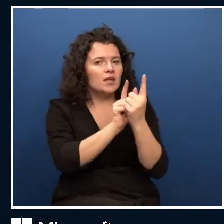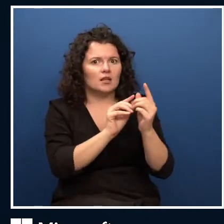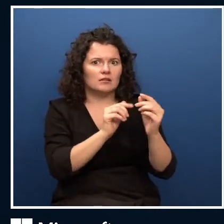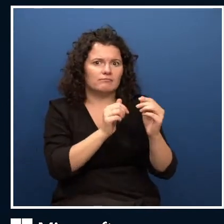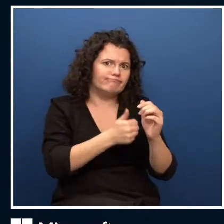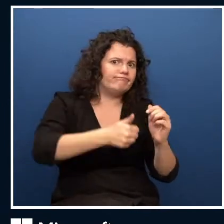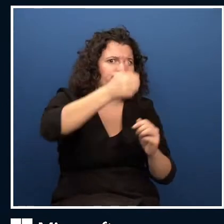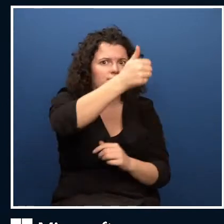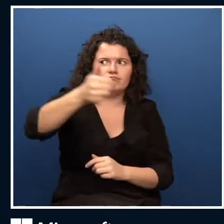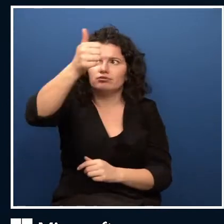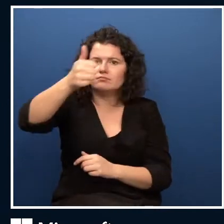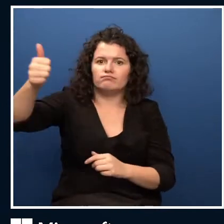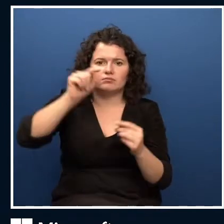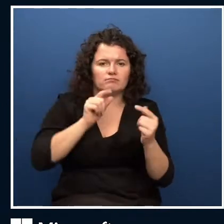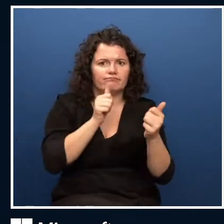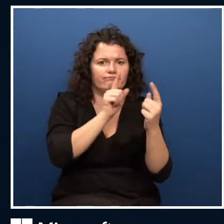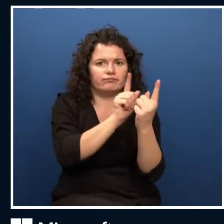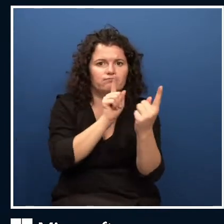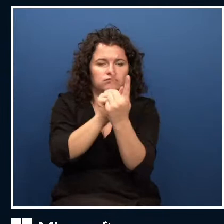very interesting.